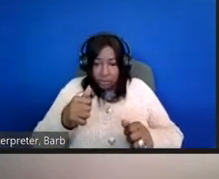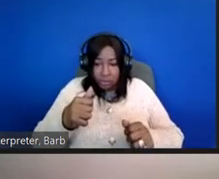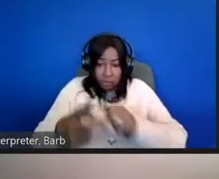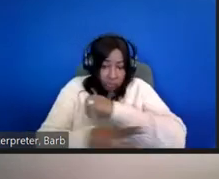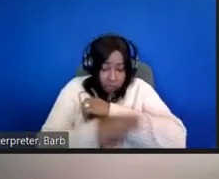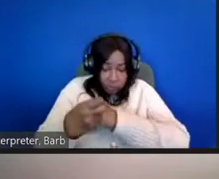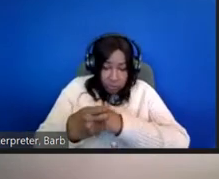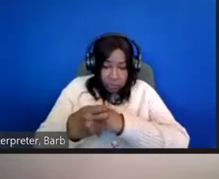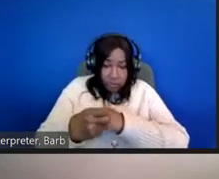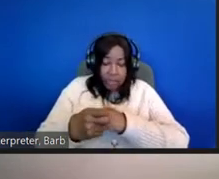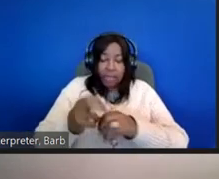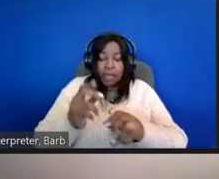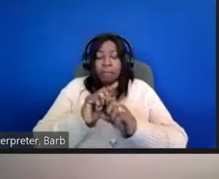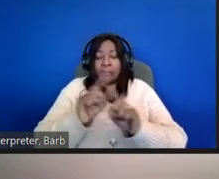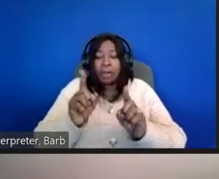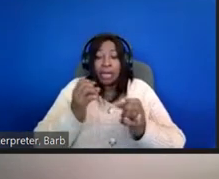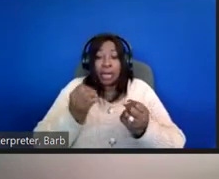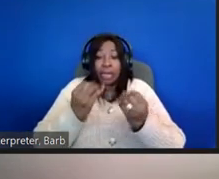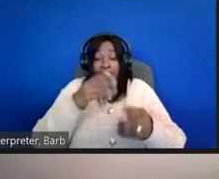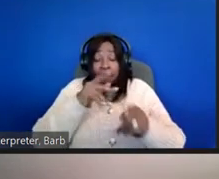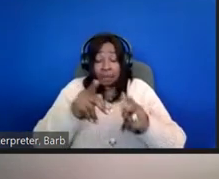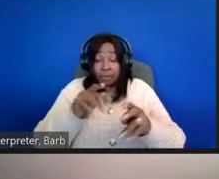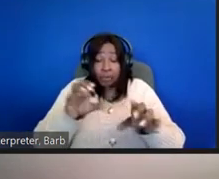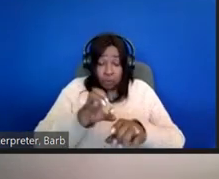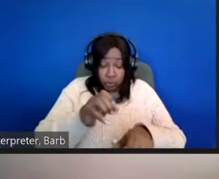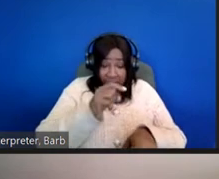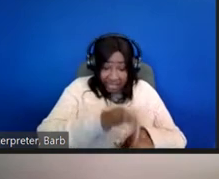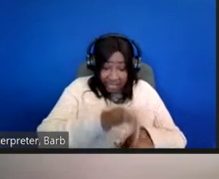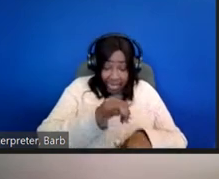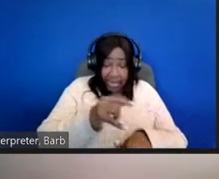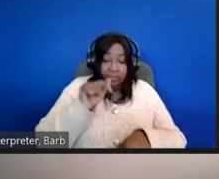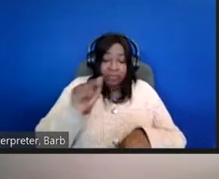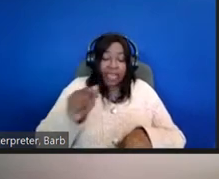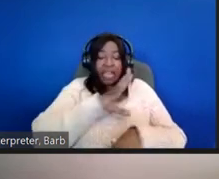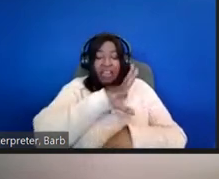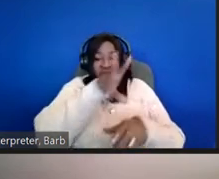that do it do end up involved in other crimes.